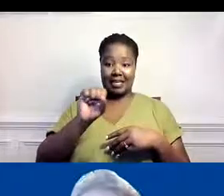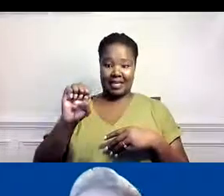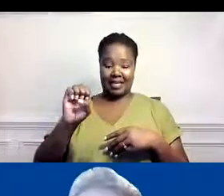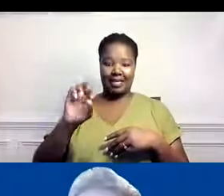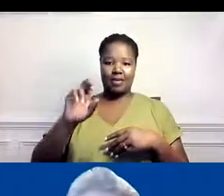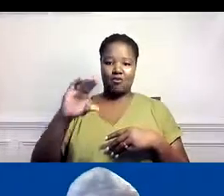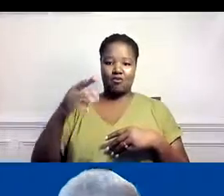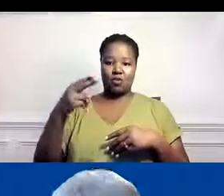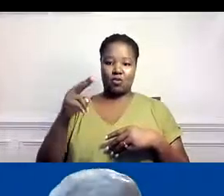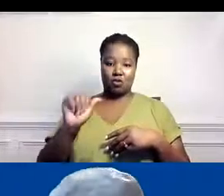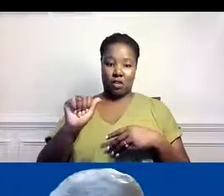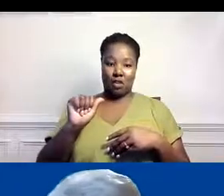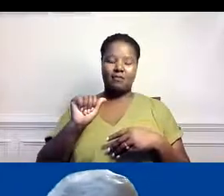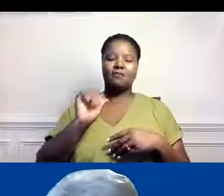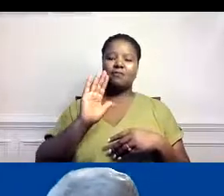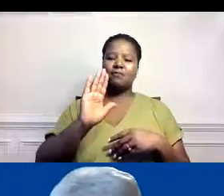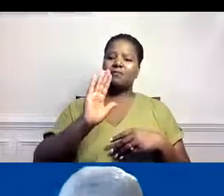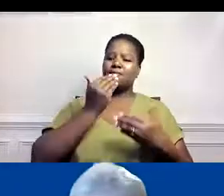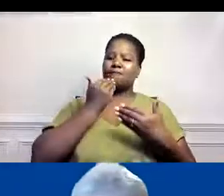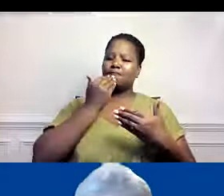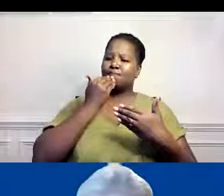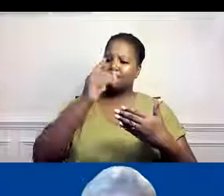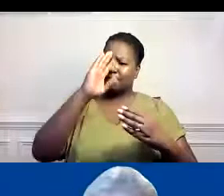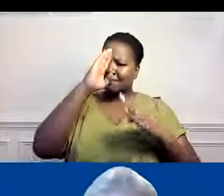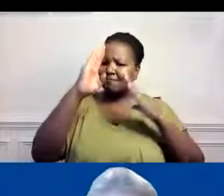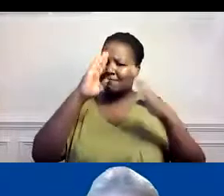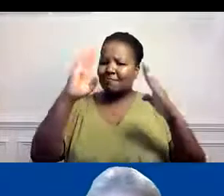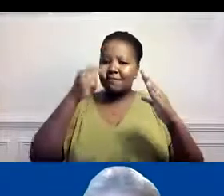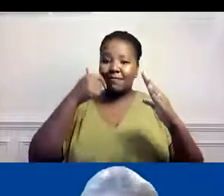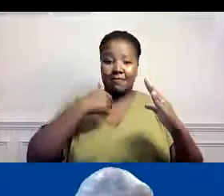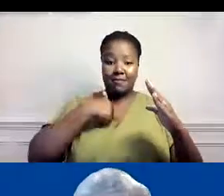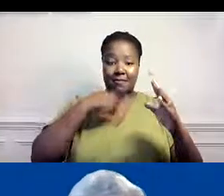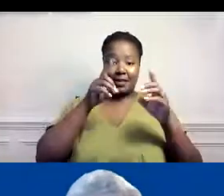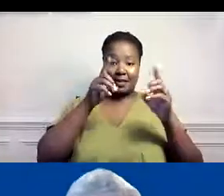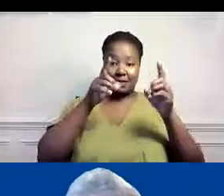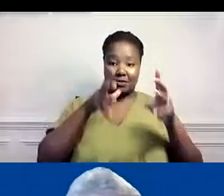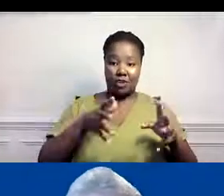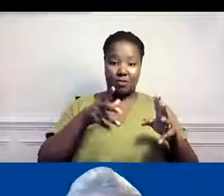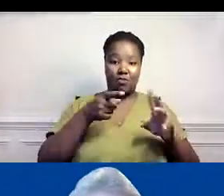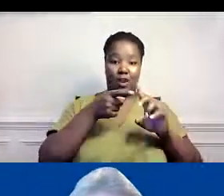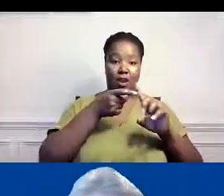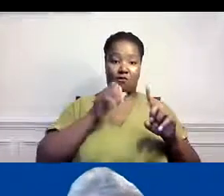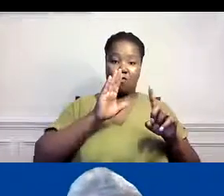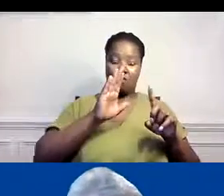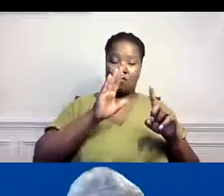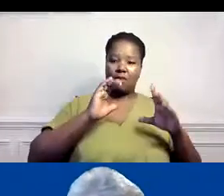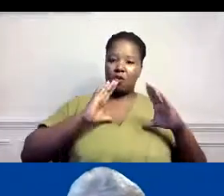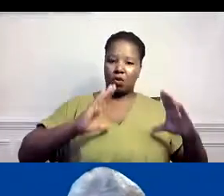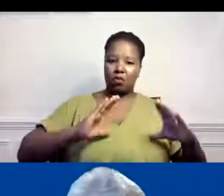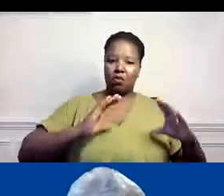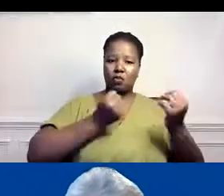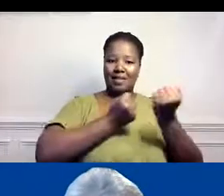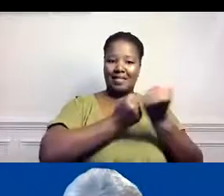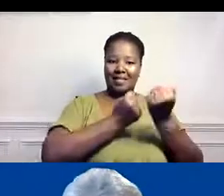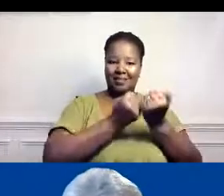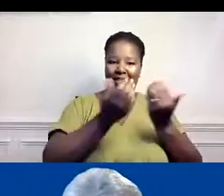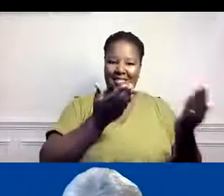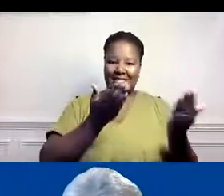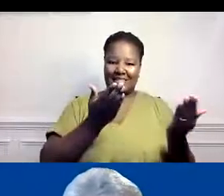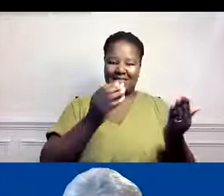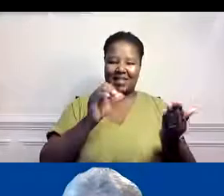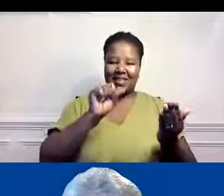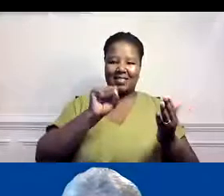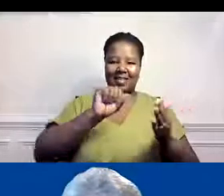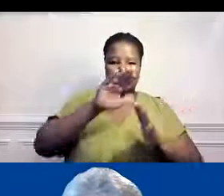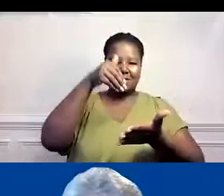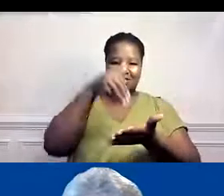good afternoon. My name is Jesse, and I'm the director, Jesse Rocha, and I'm the director for the Consumer and Support Services at the South